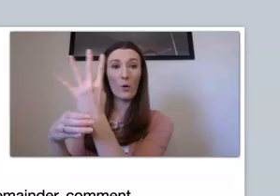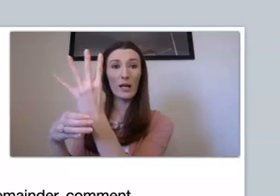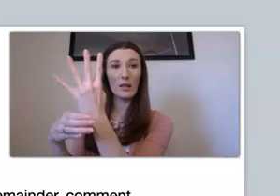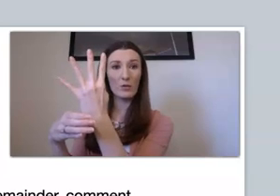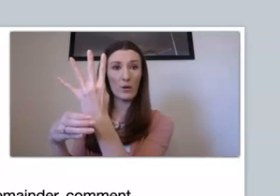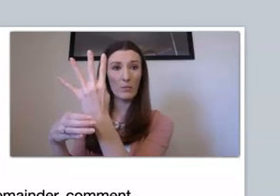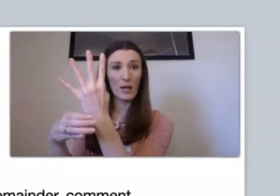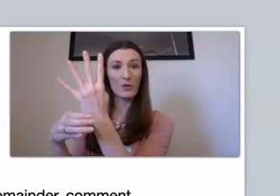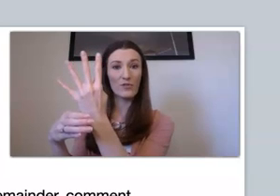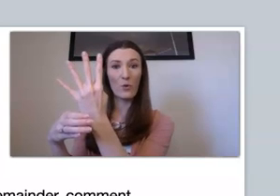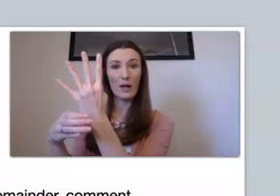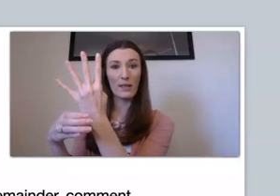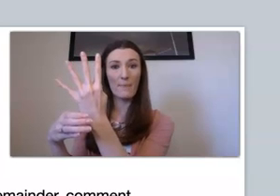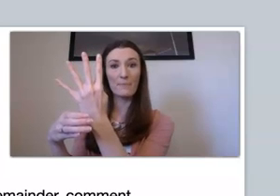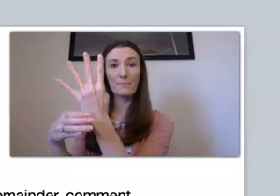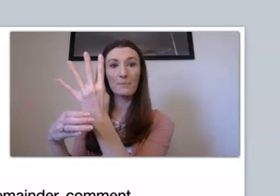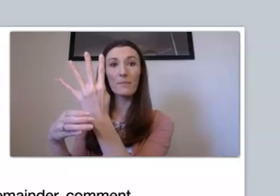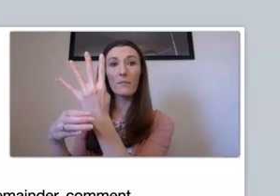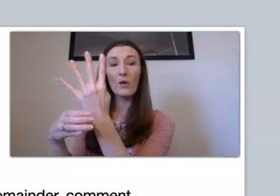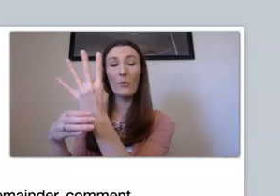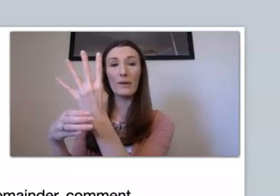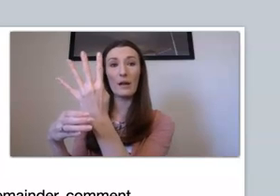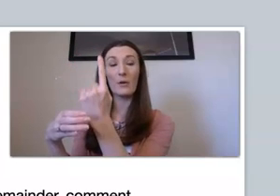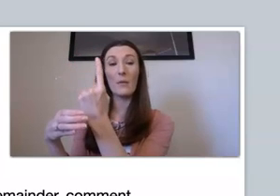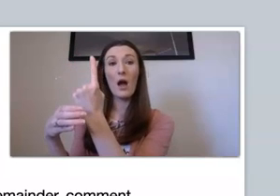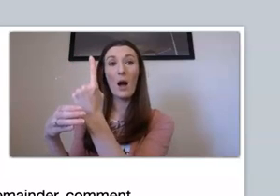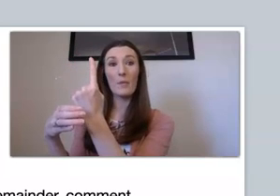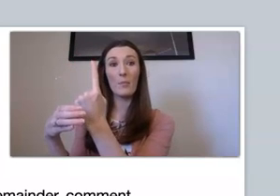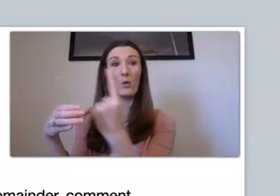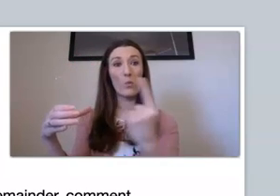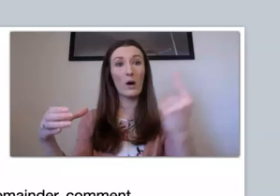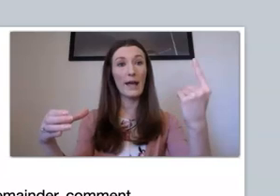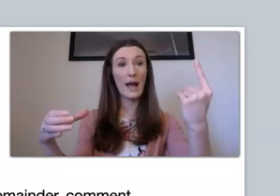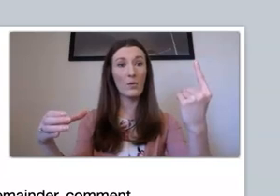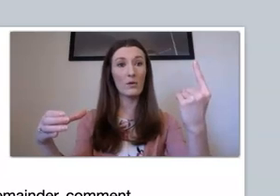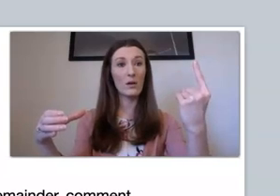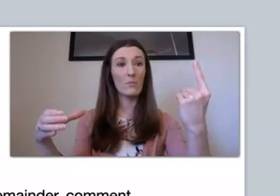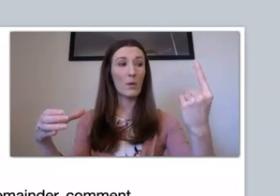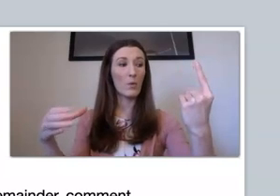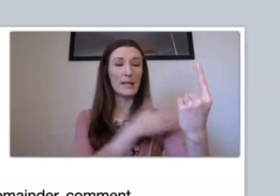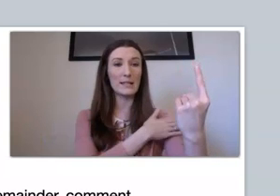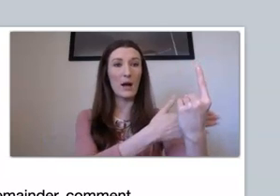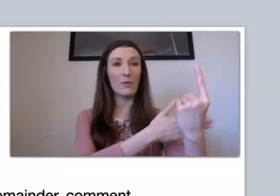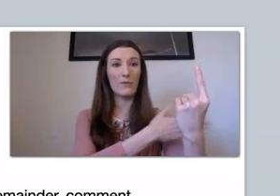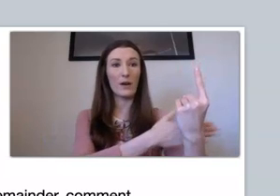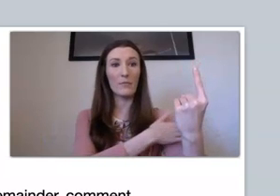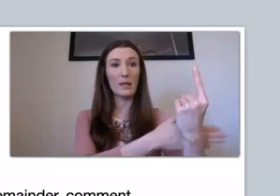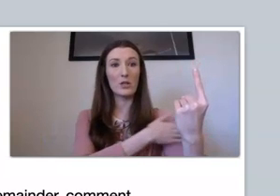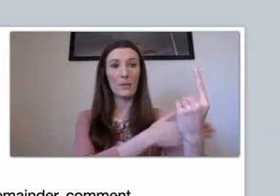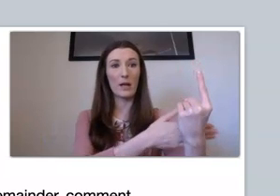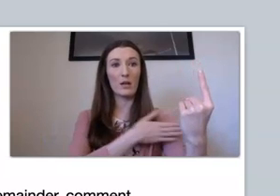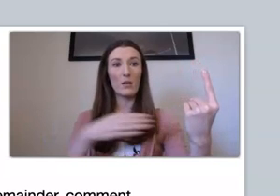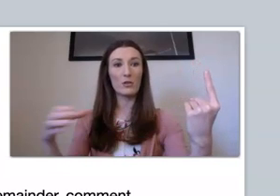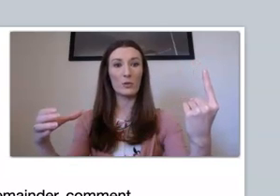a 4 in the group. Okay, there's 4 in them. 4 in that group. I'm going to pull 1 out. My 1 is now in front